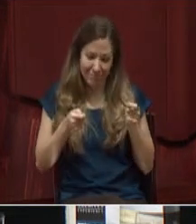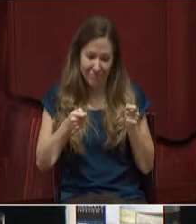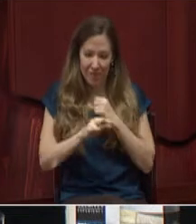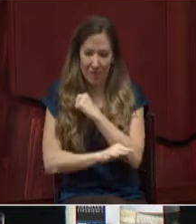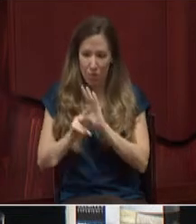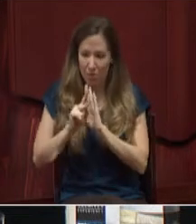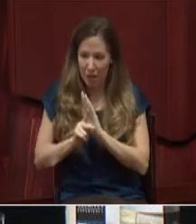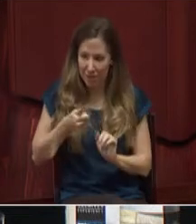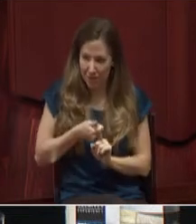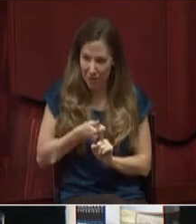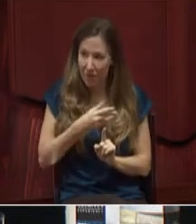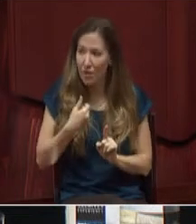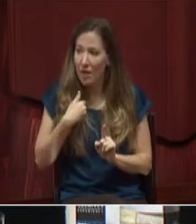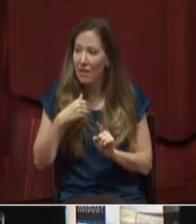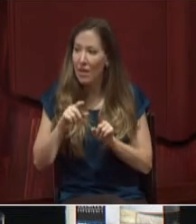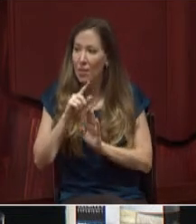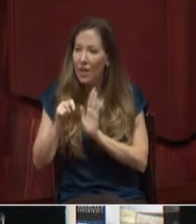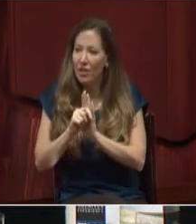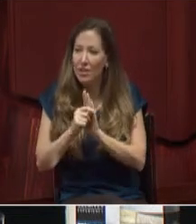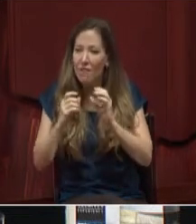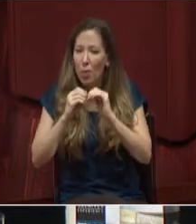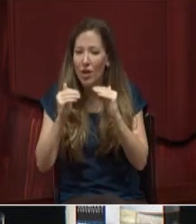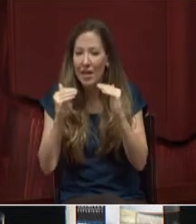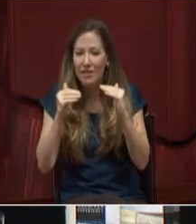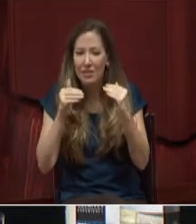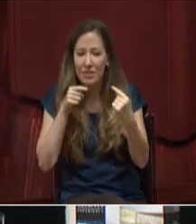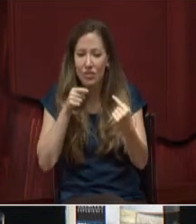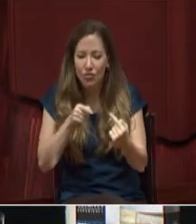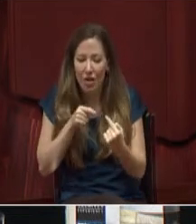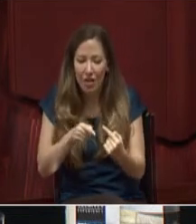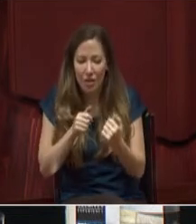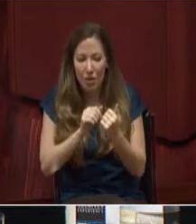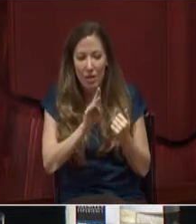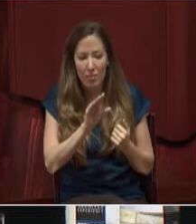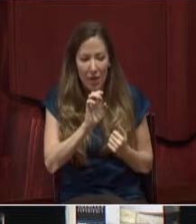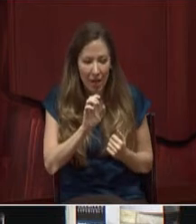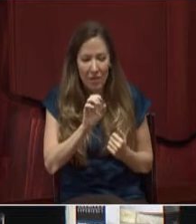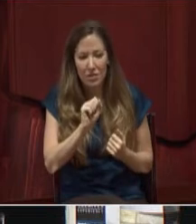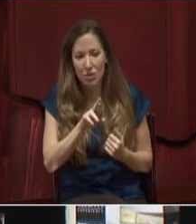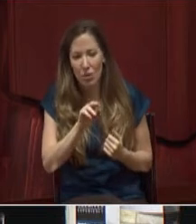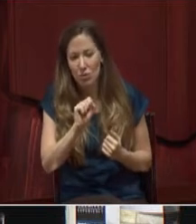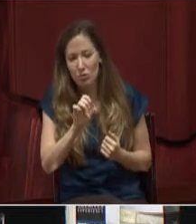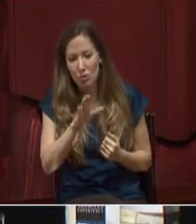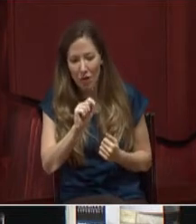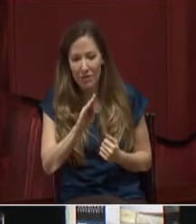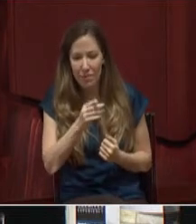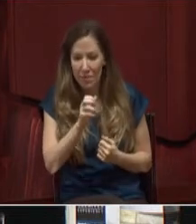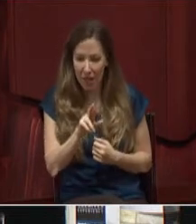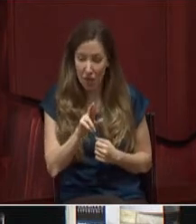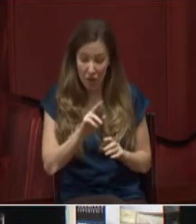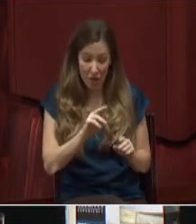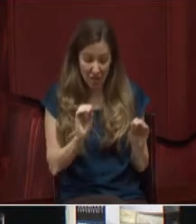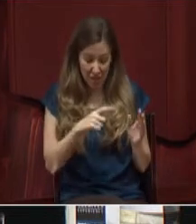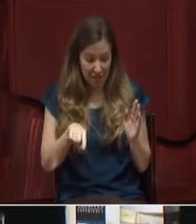have periods where there was a more even struggle, like Vance and Brzezinski or Scowcroft and Baker. So you've had different, and none of these systems are perfect.